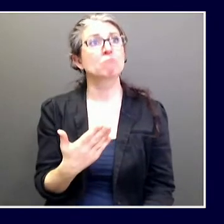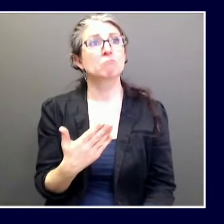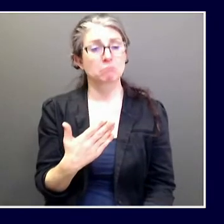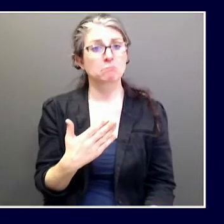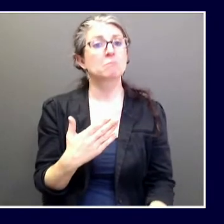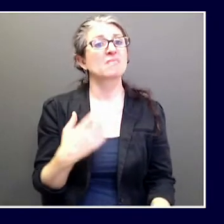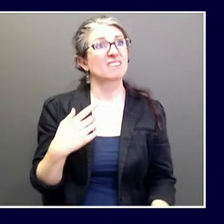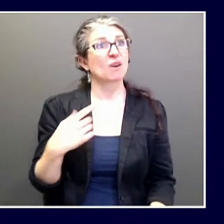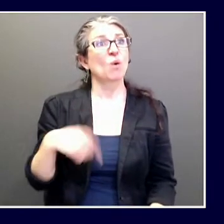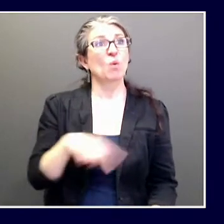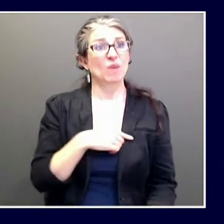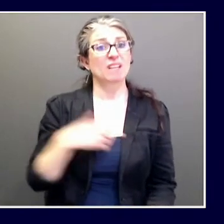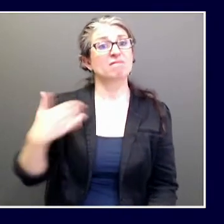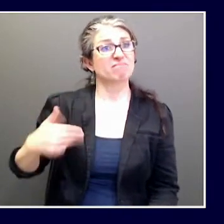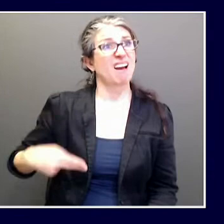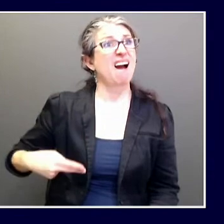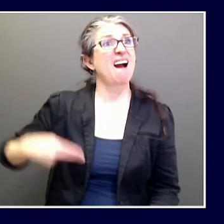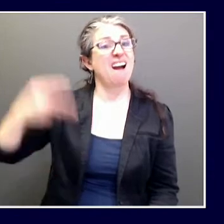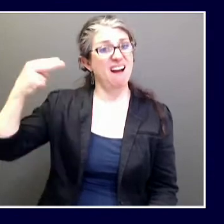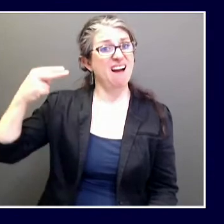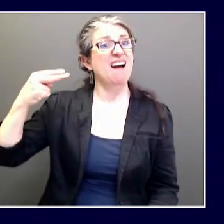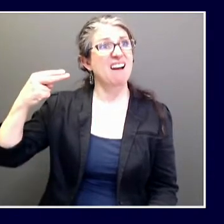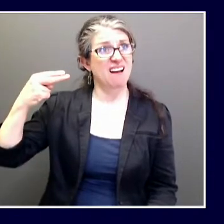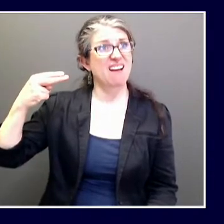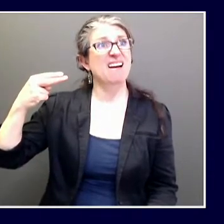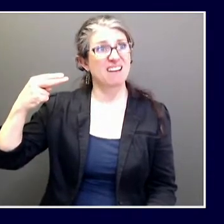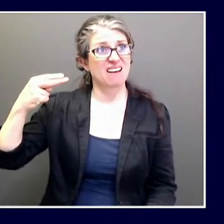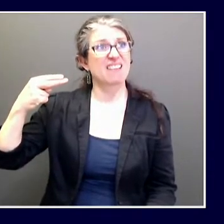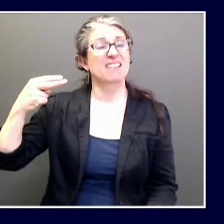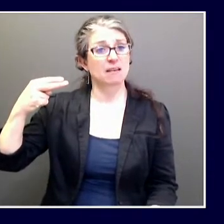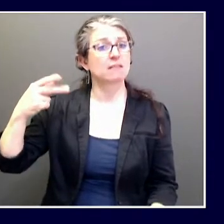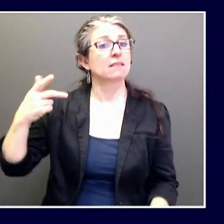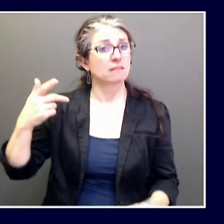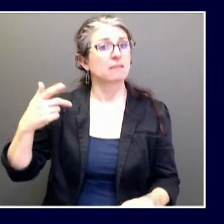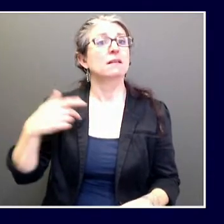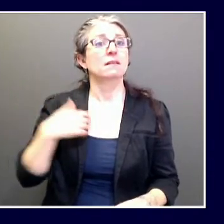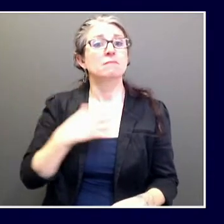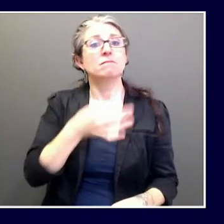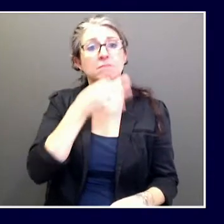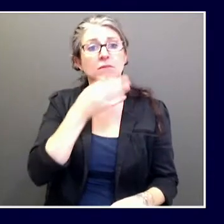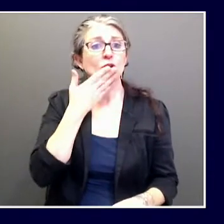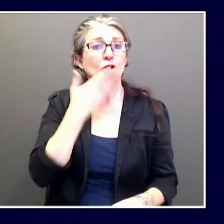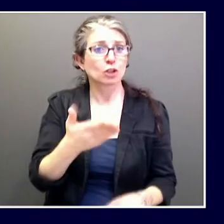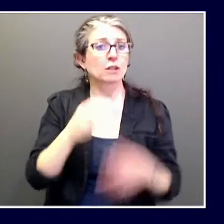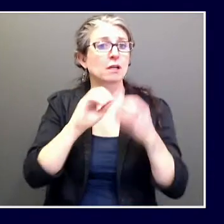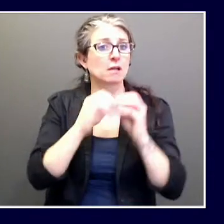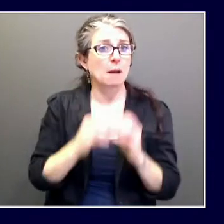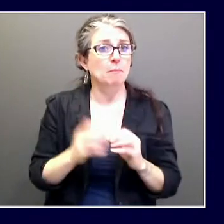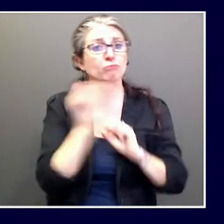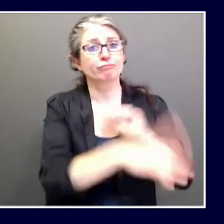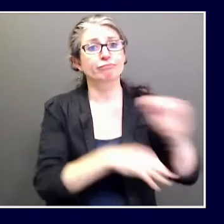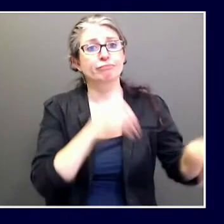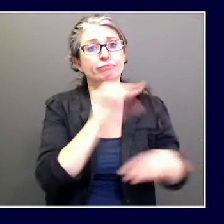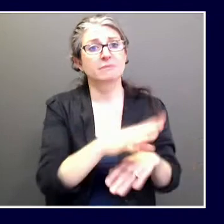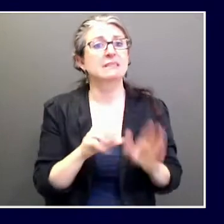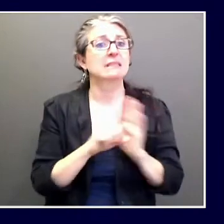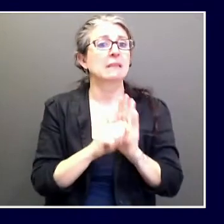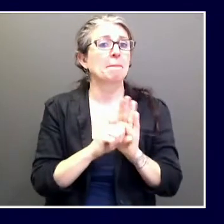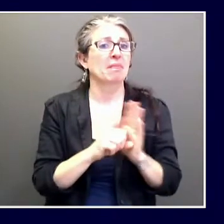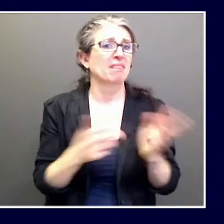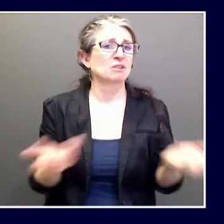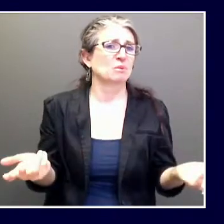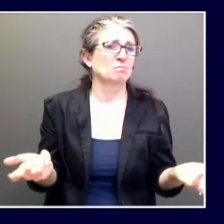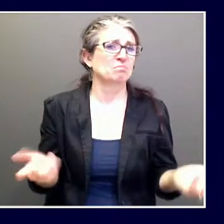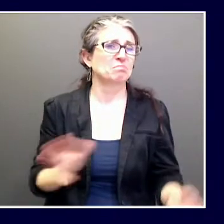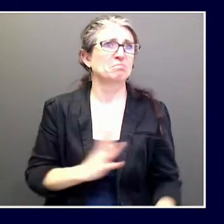So I don't know that we need to increase that, but I'll have to double check with the team. Oh, sure. And when did Maine